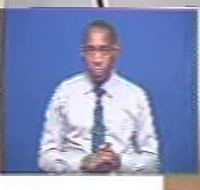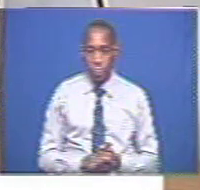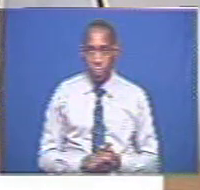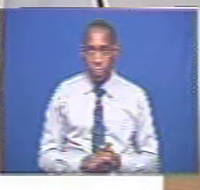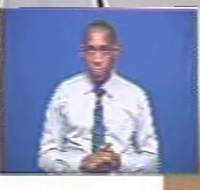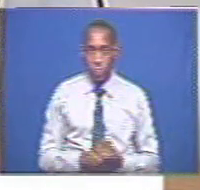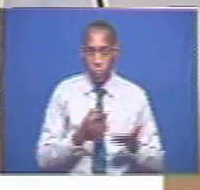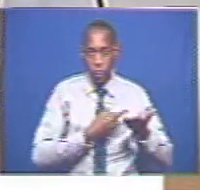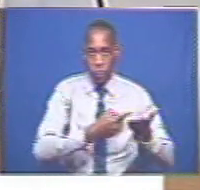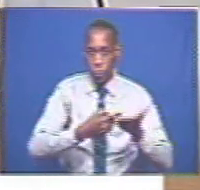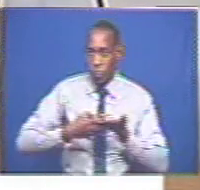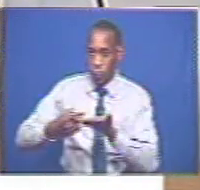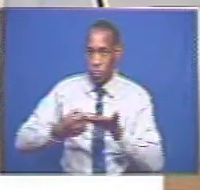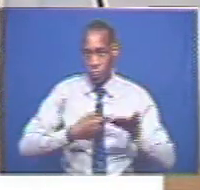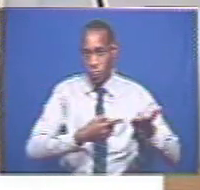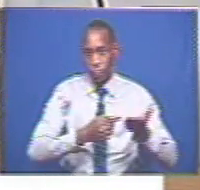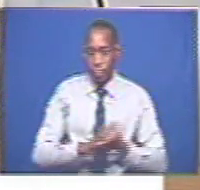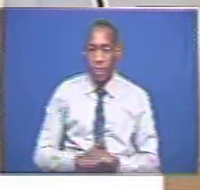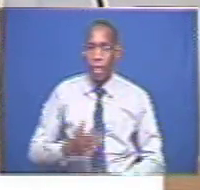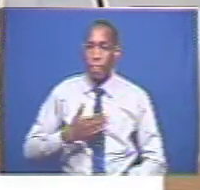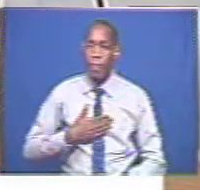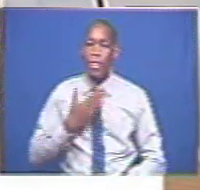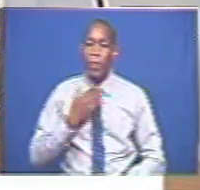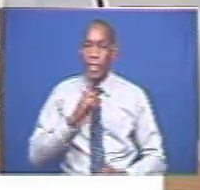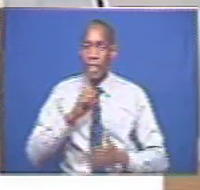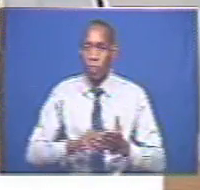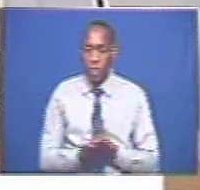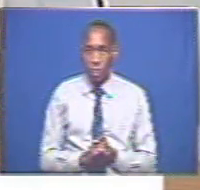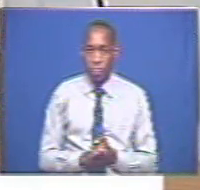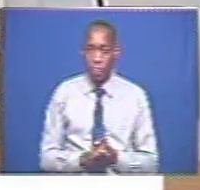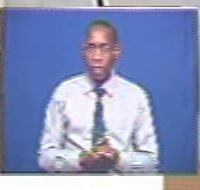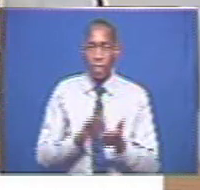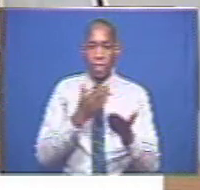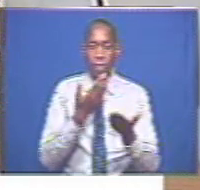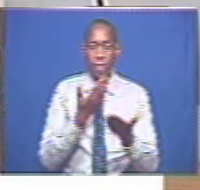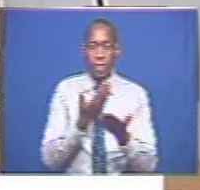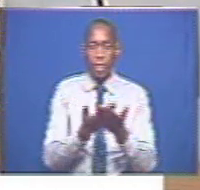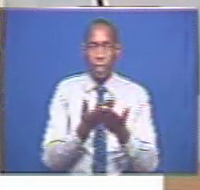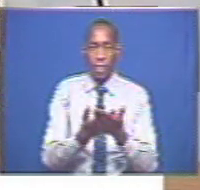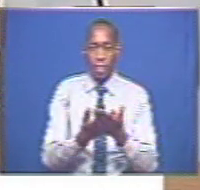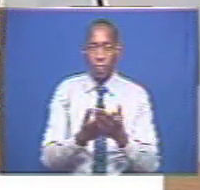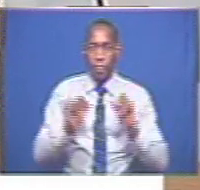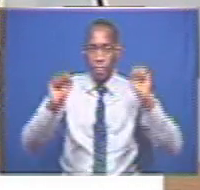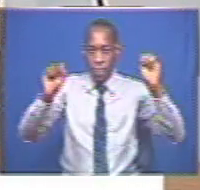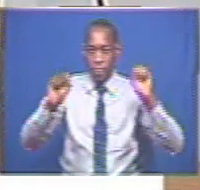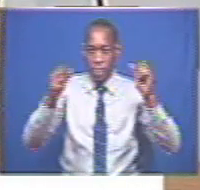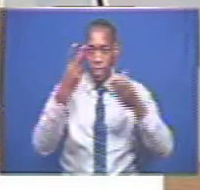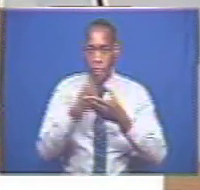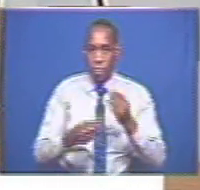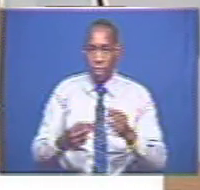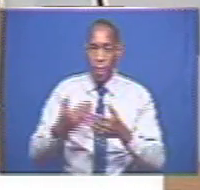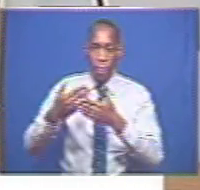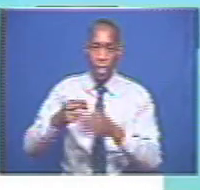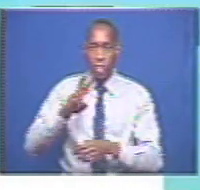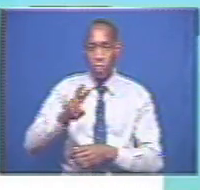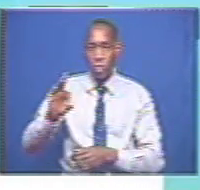He's in the stands, forget about yes. it. Yes, what I wanted to say is, you can credit Gor Mahia and FC Leopards fans so far, because for the last three seasons,